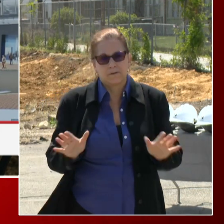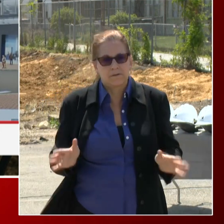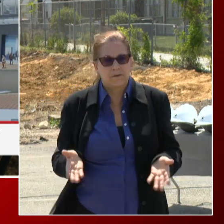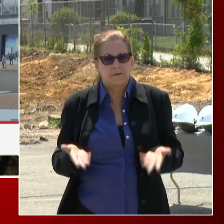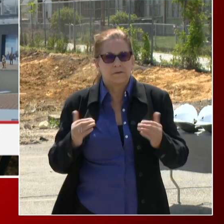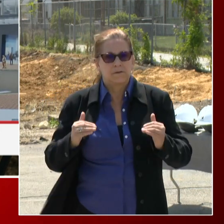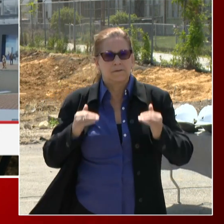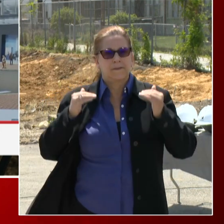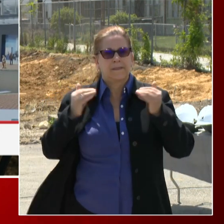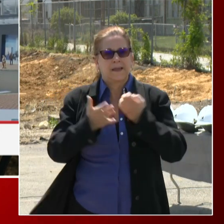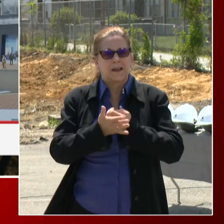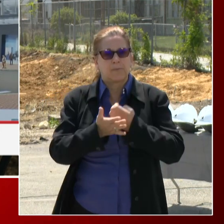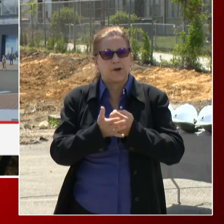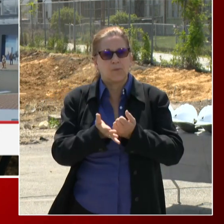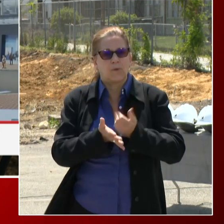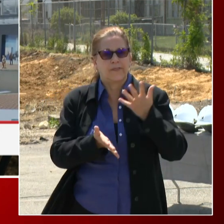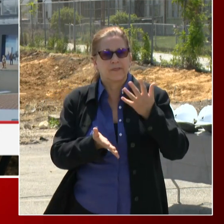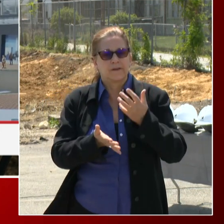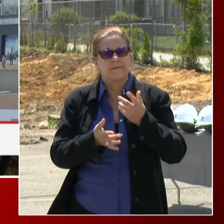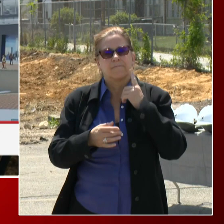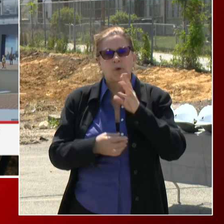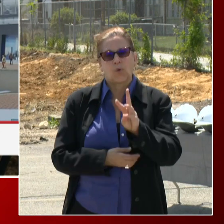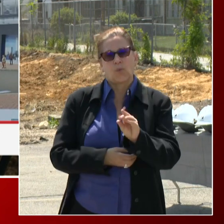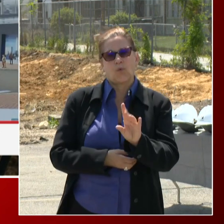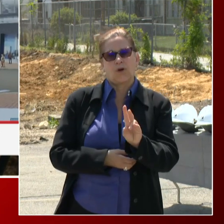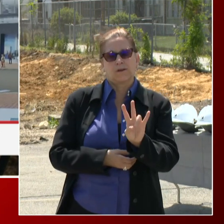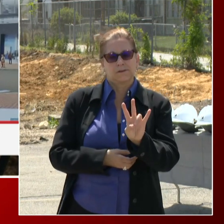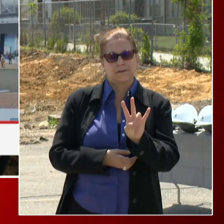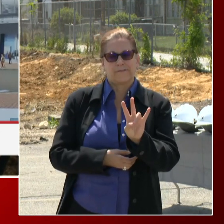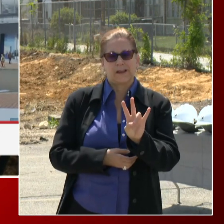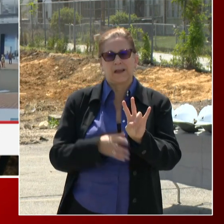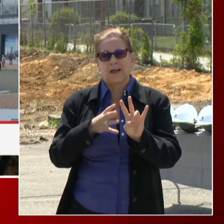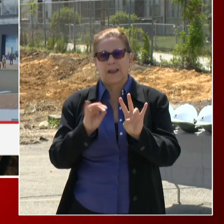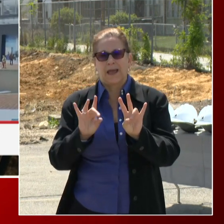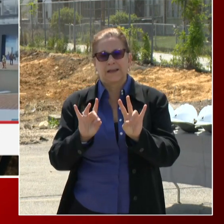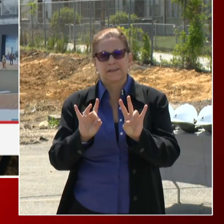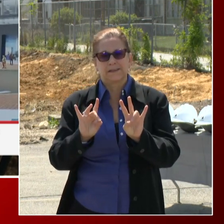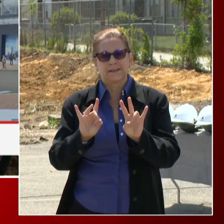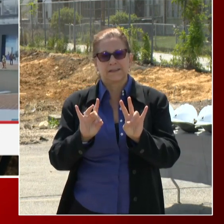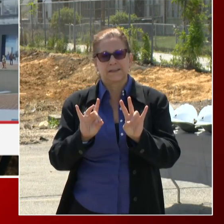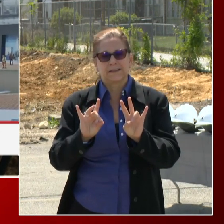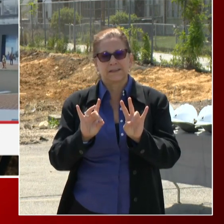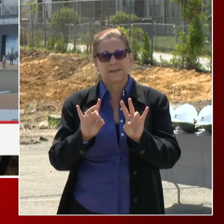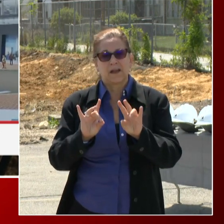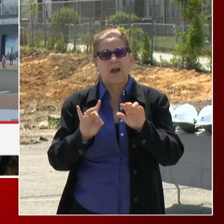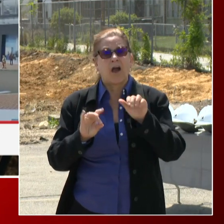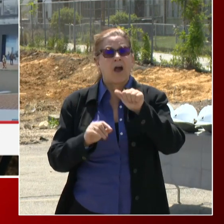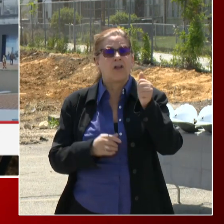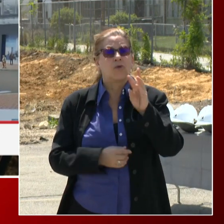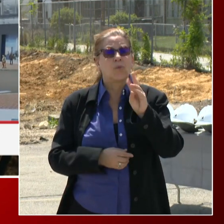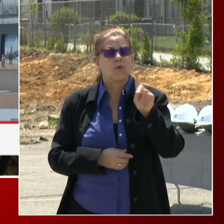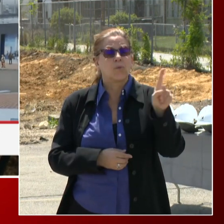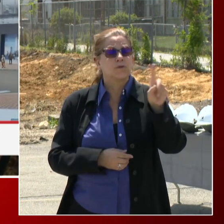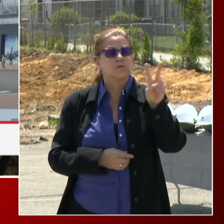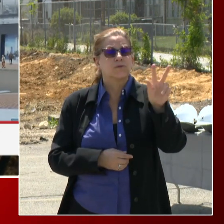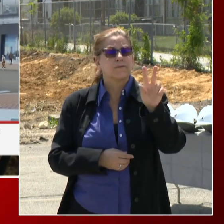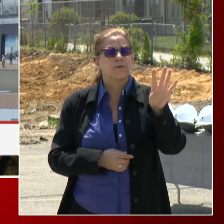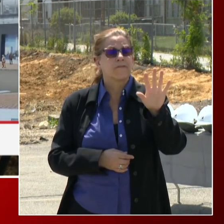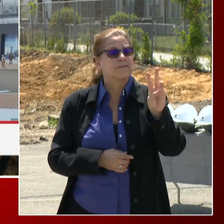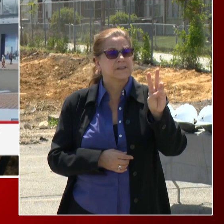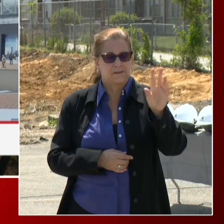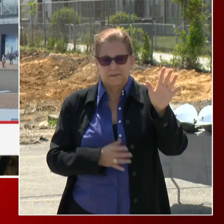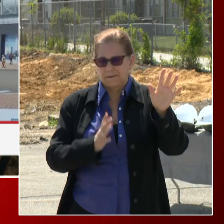wards 7 and 8. So all the other wards are great to be in, but in wards 7 and 8, we want to